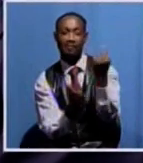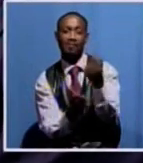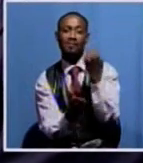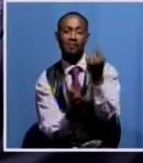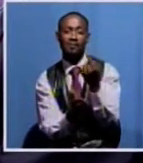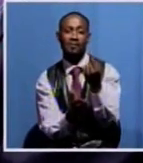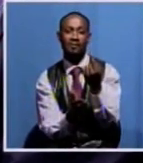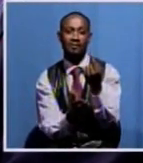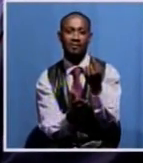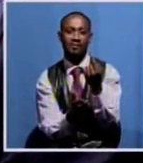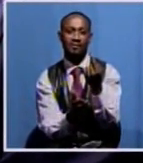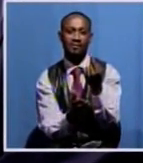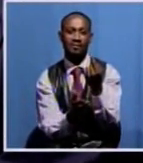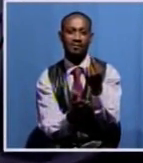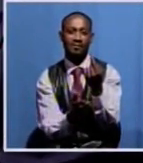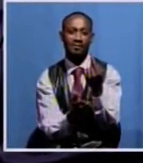we